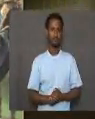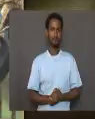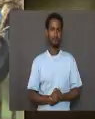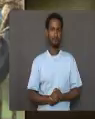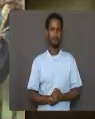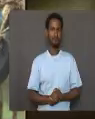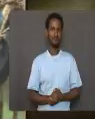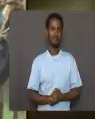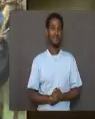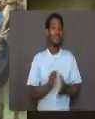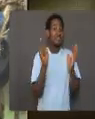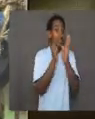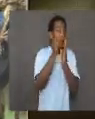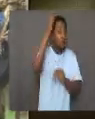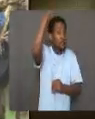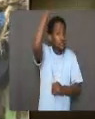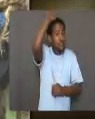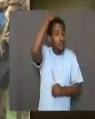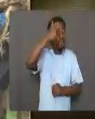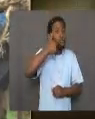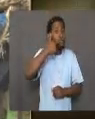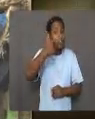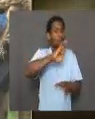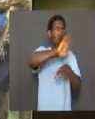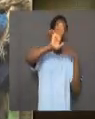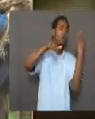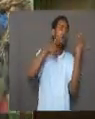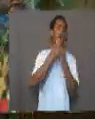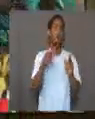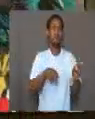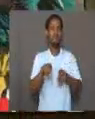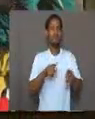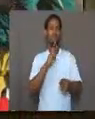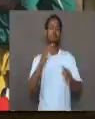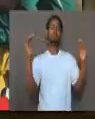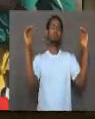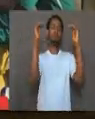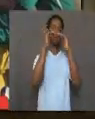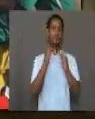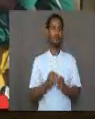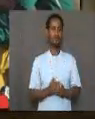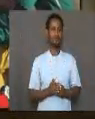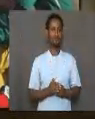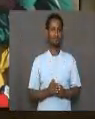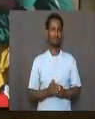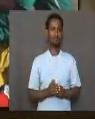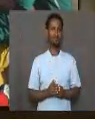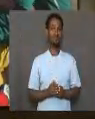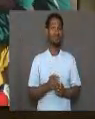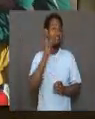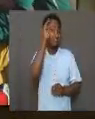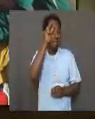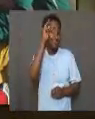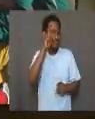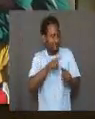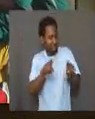According to the Constitution, all people are equal, regardless of their